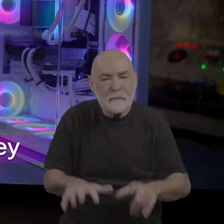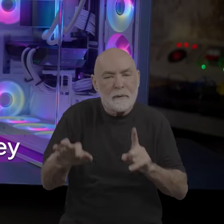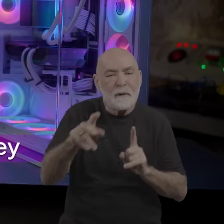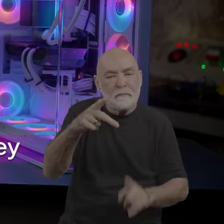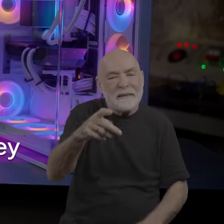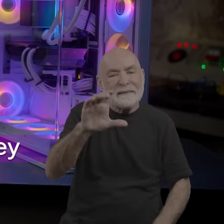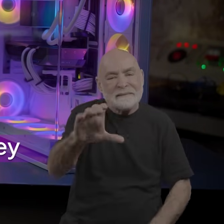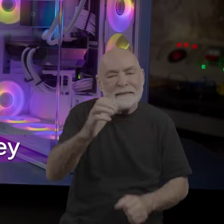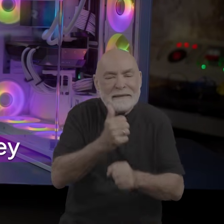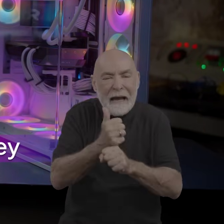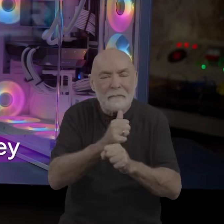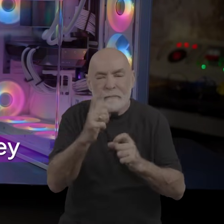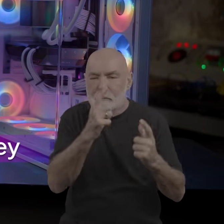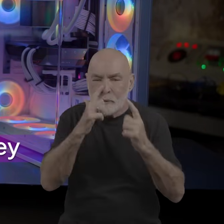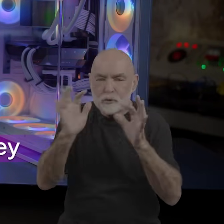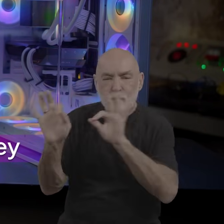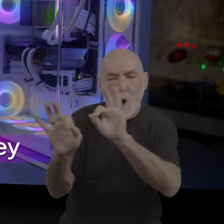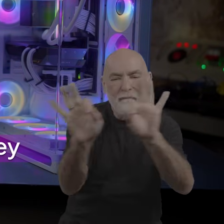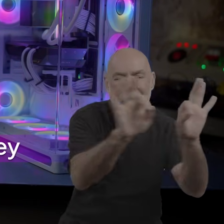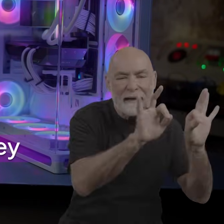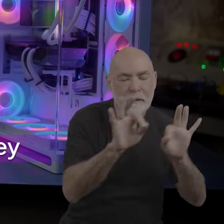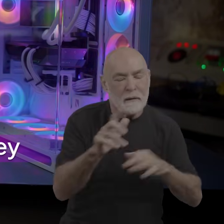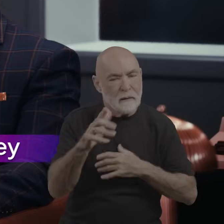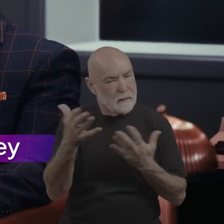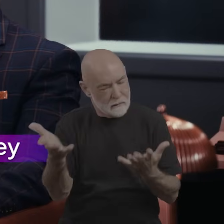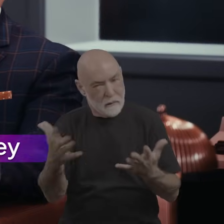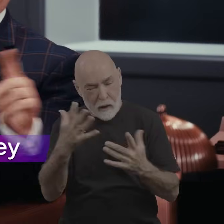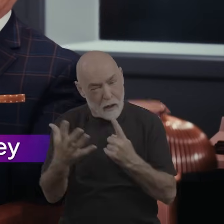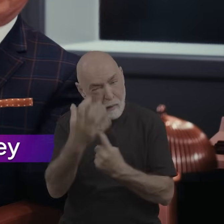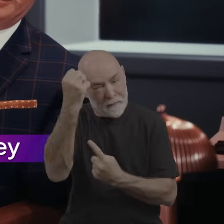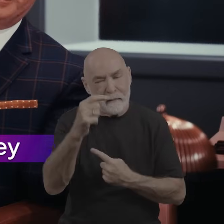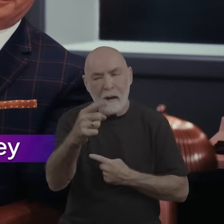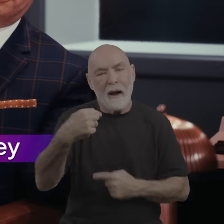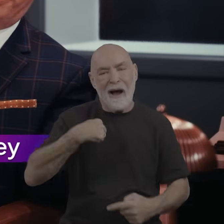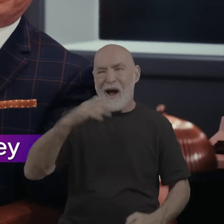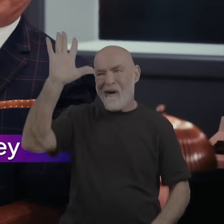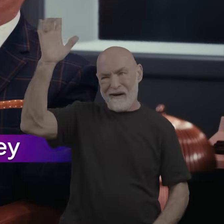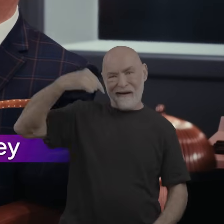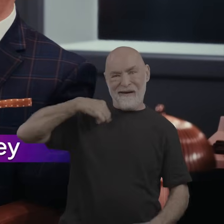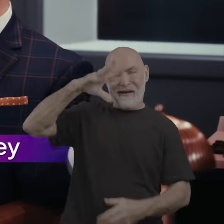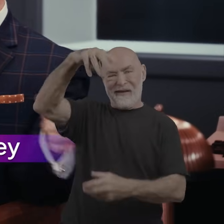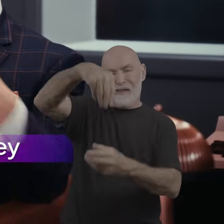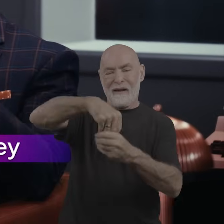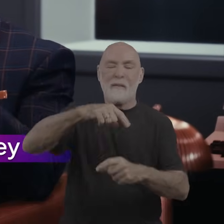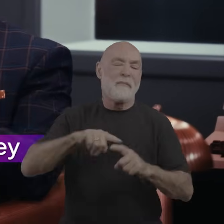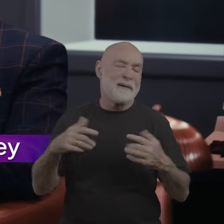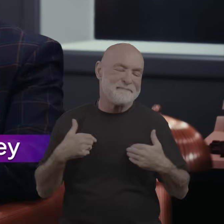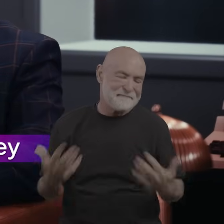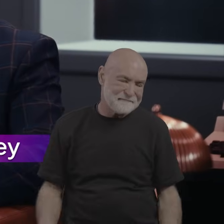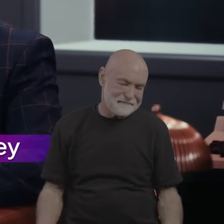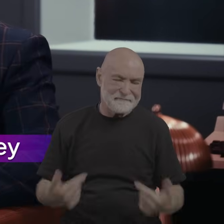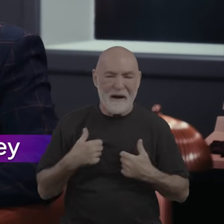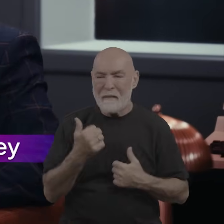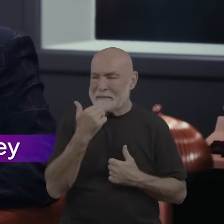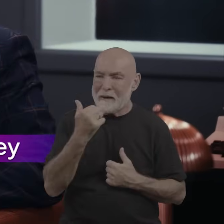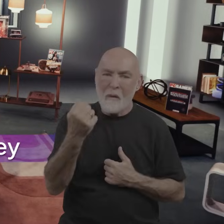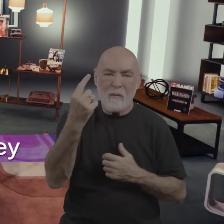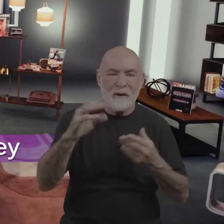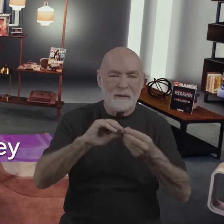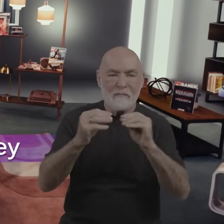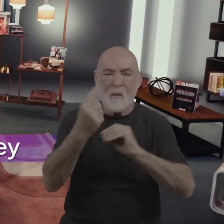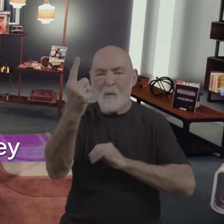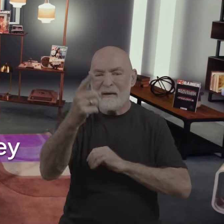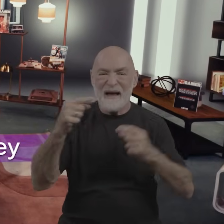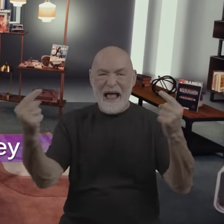PC Gaming Show survey, and you will be entered in a chance to win. I mean, I'd like to enter myself, but I am public enemy #1